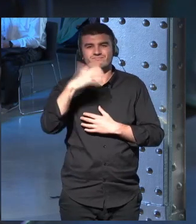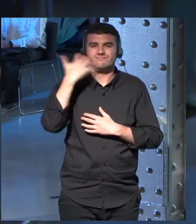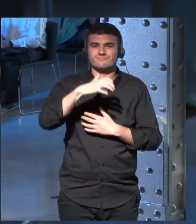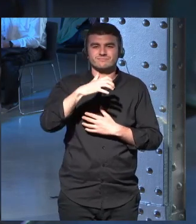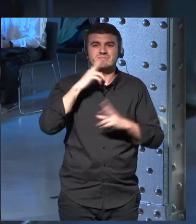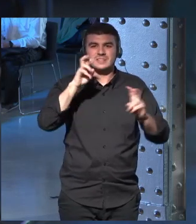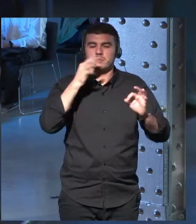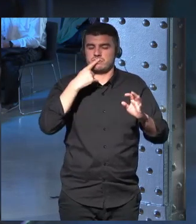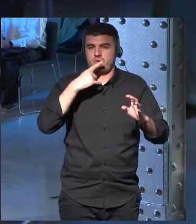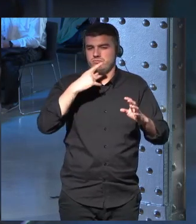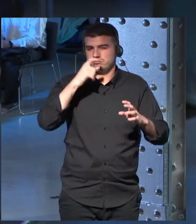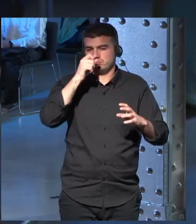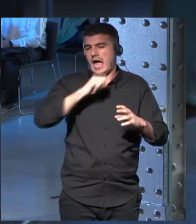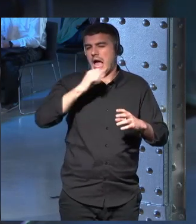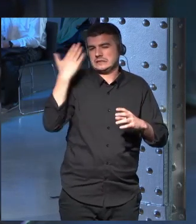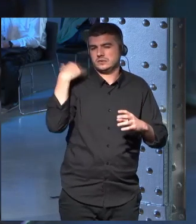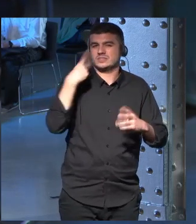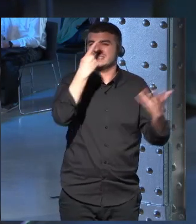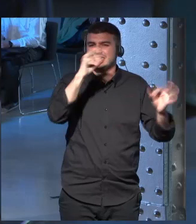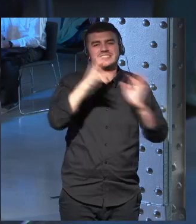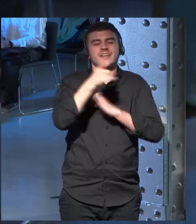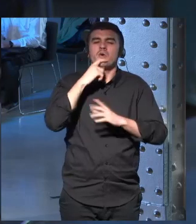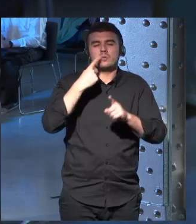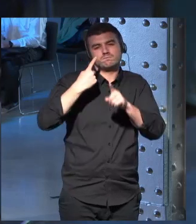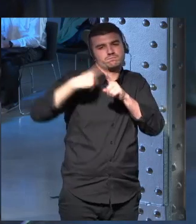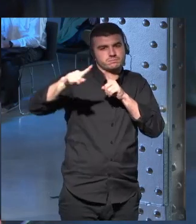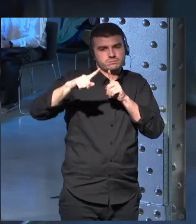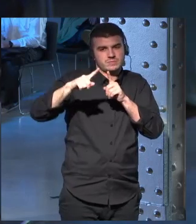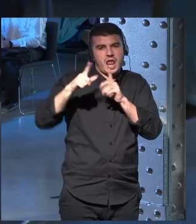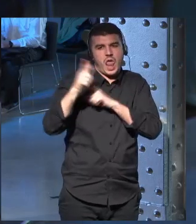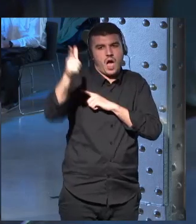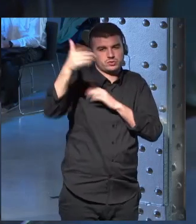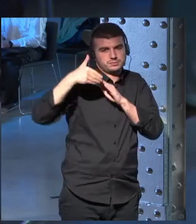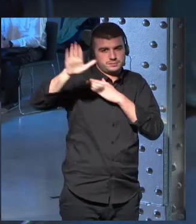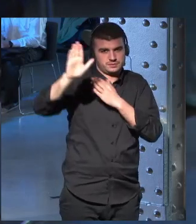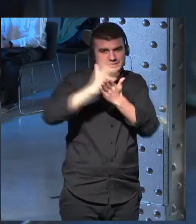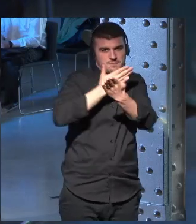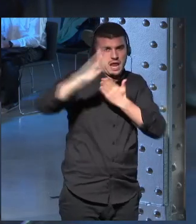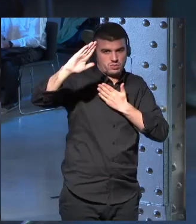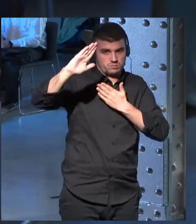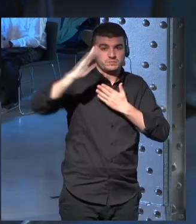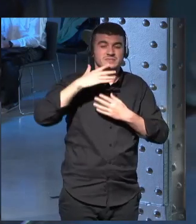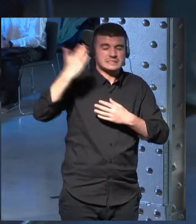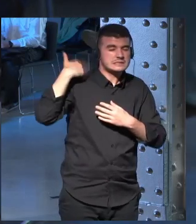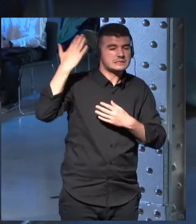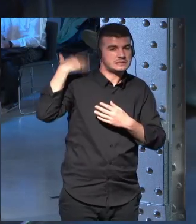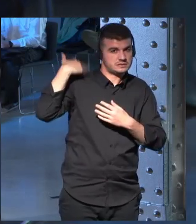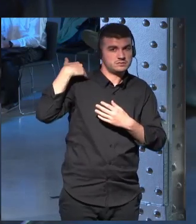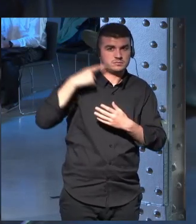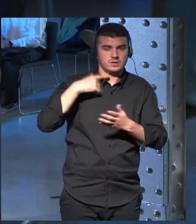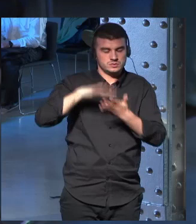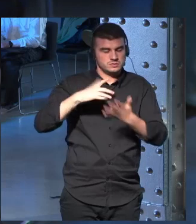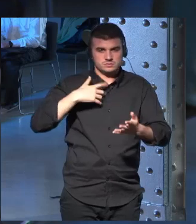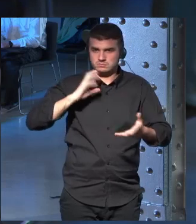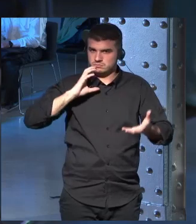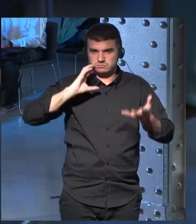1960s were not a good time to be in the United States. It was the time of the Vietnam War. There was a